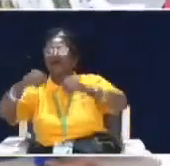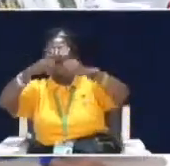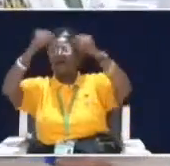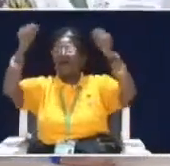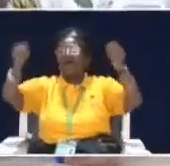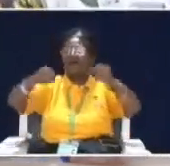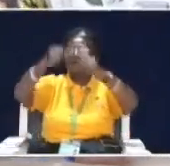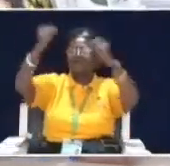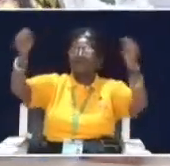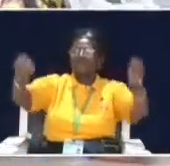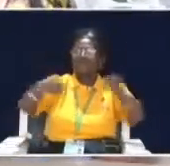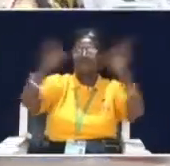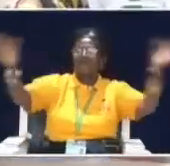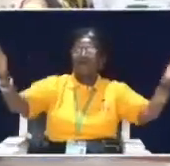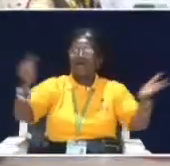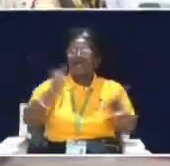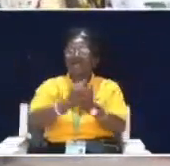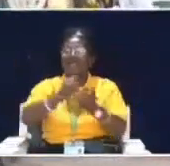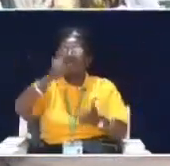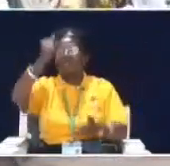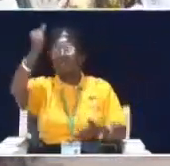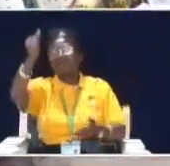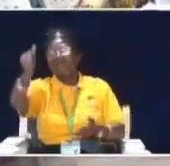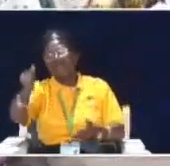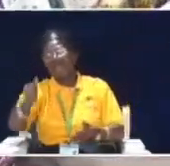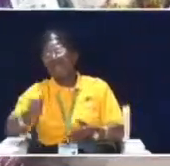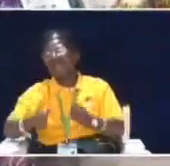King of glory,